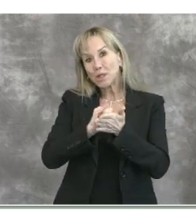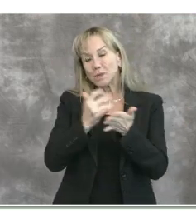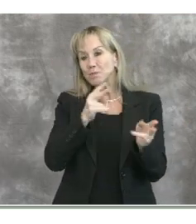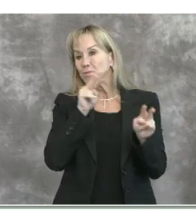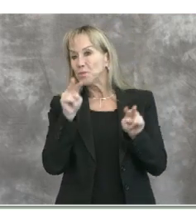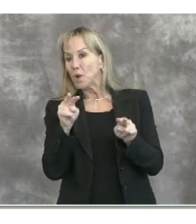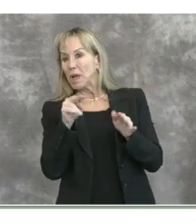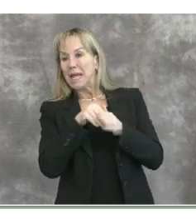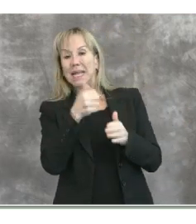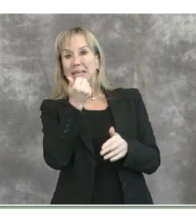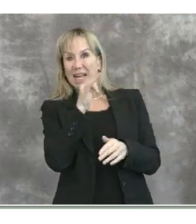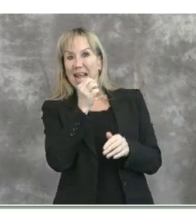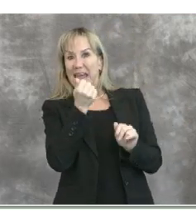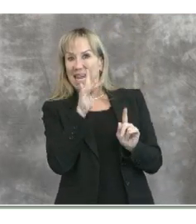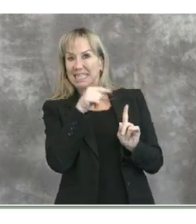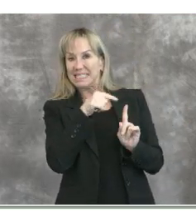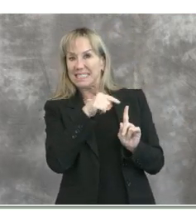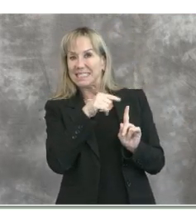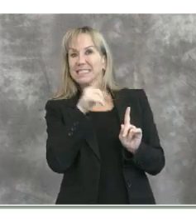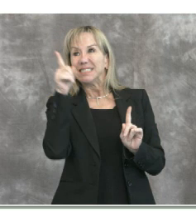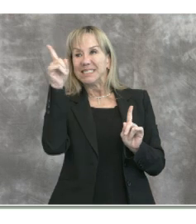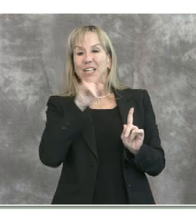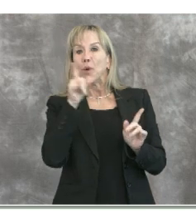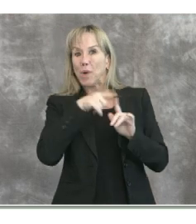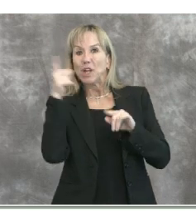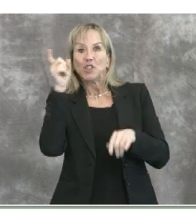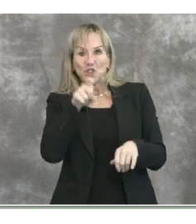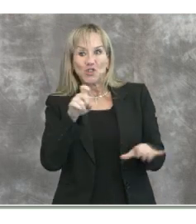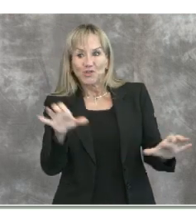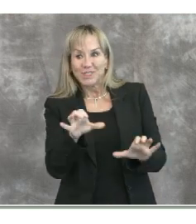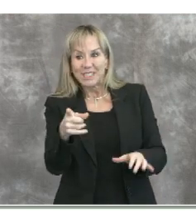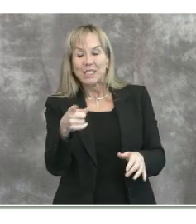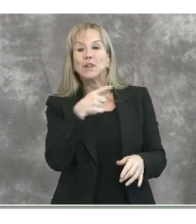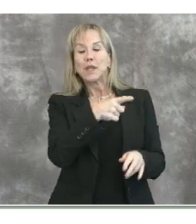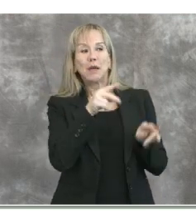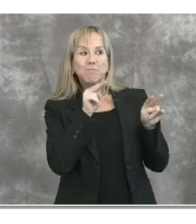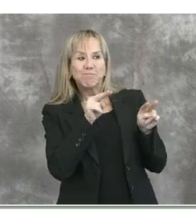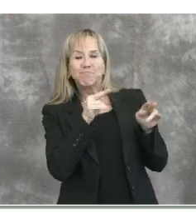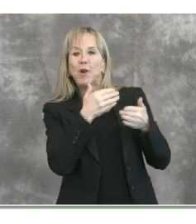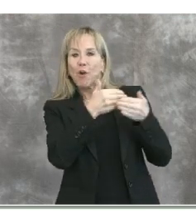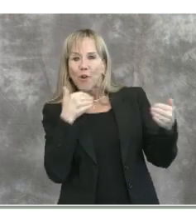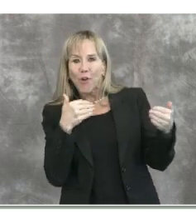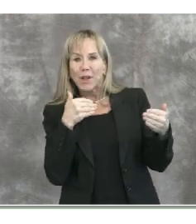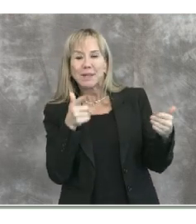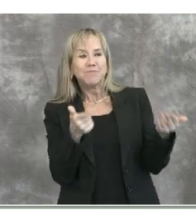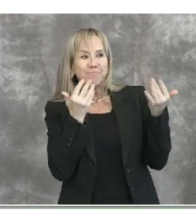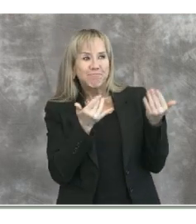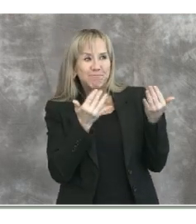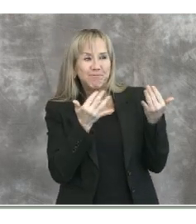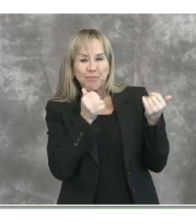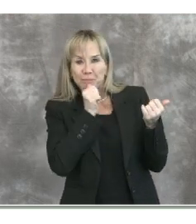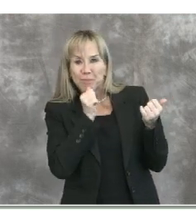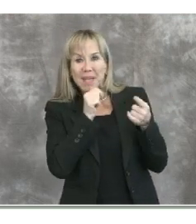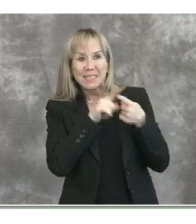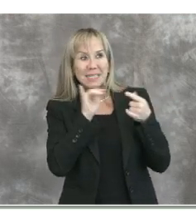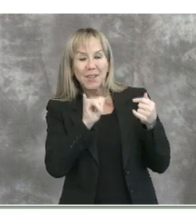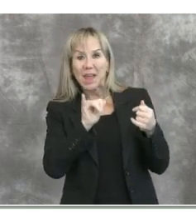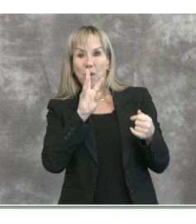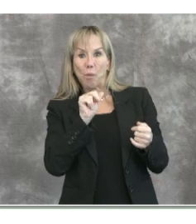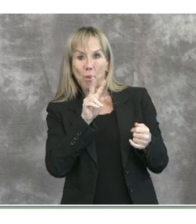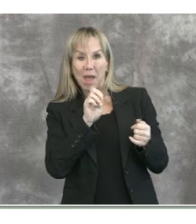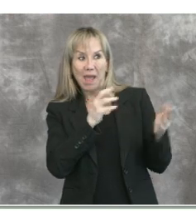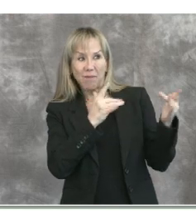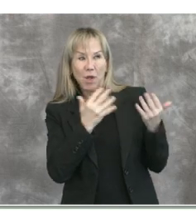done. They started early, they endured their wave, they held the appropriate amount of time, and they came out